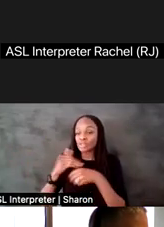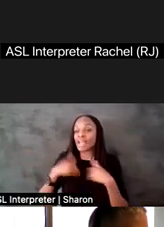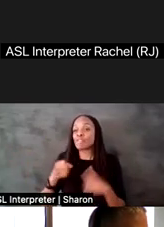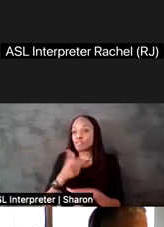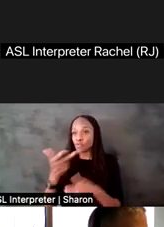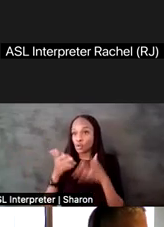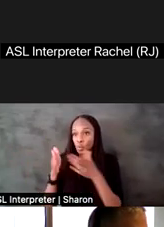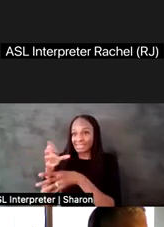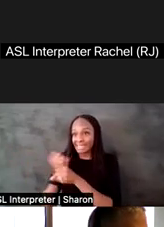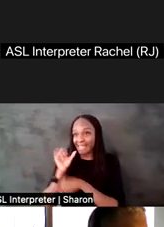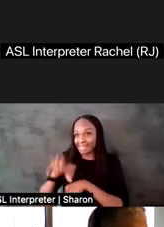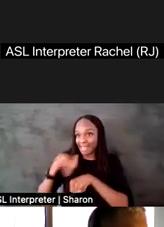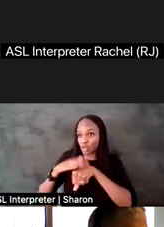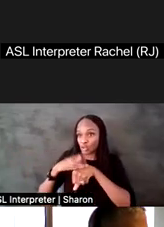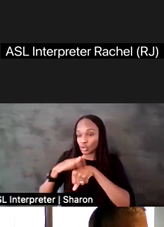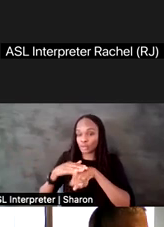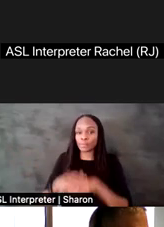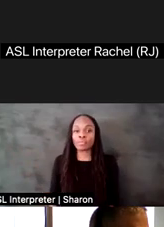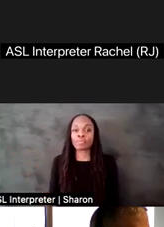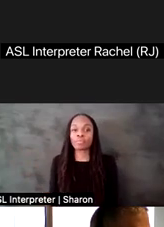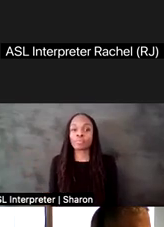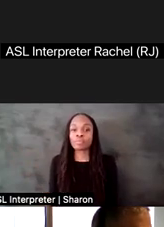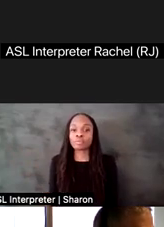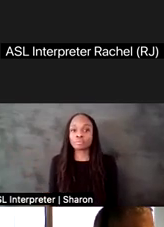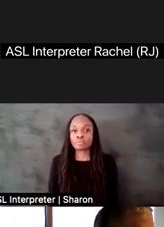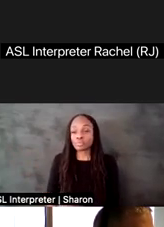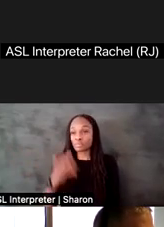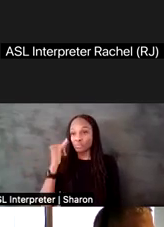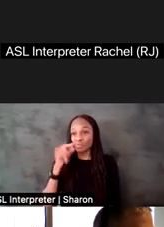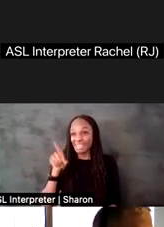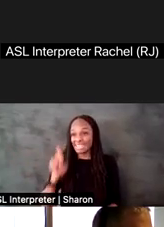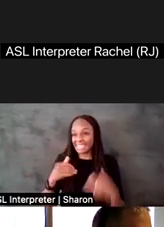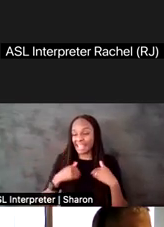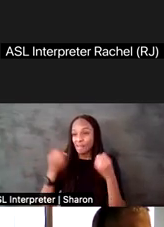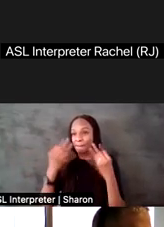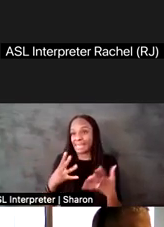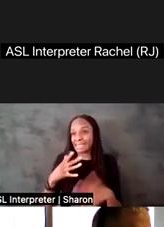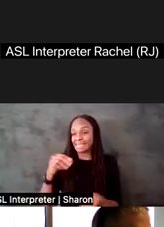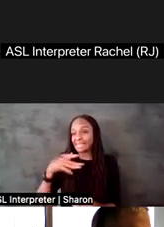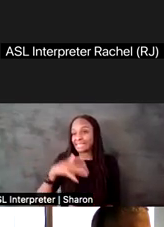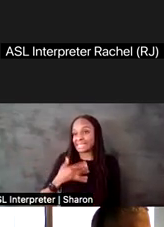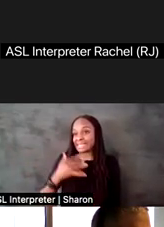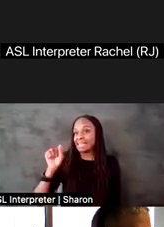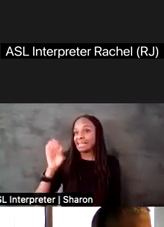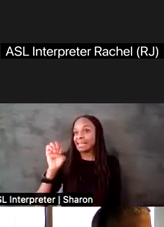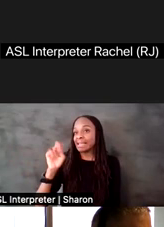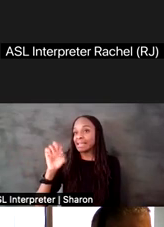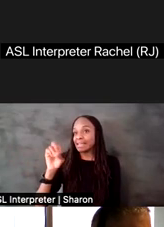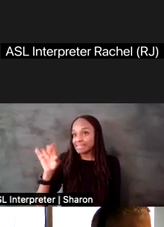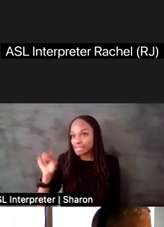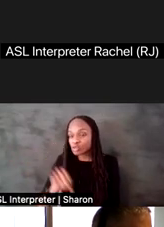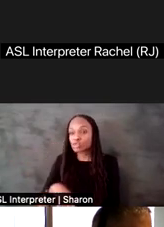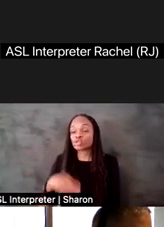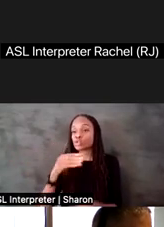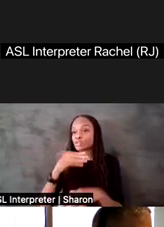alert. This works by having many sensors across the whole western U.S. for the U.S. Geological Survey and partners